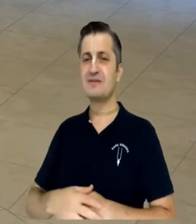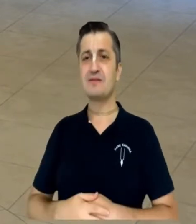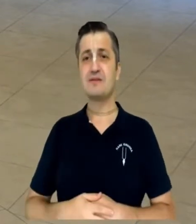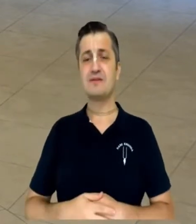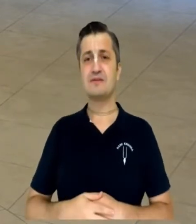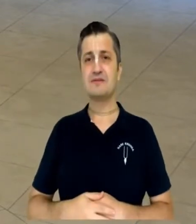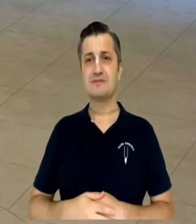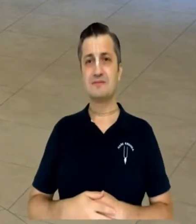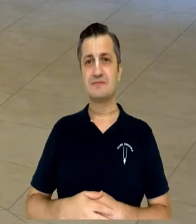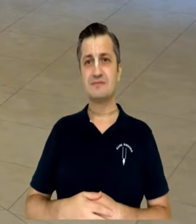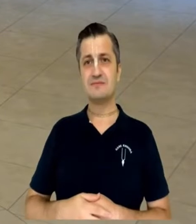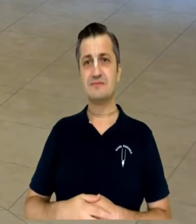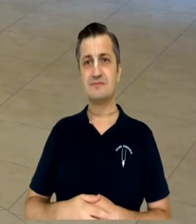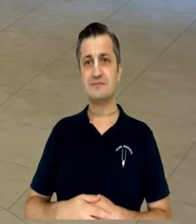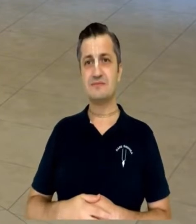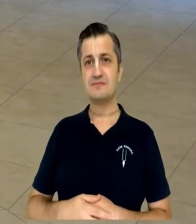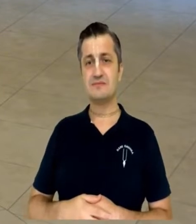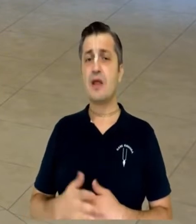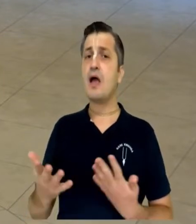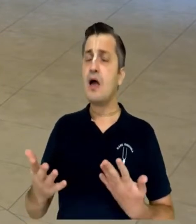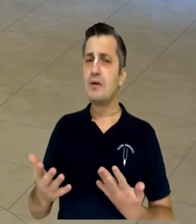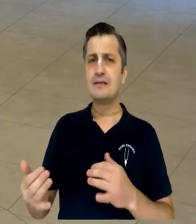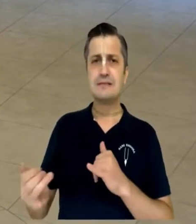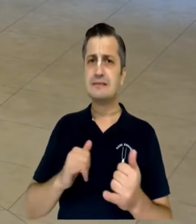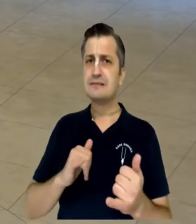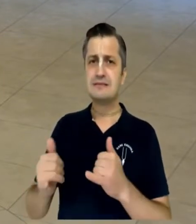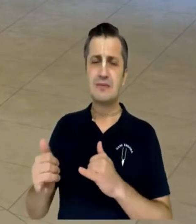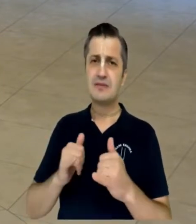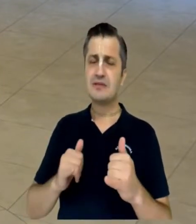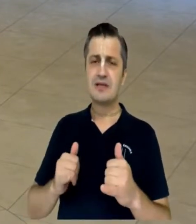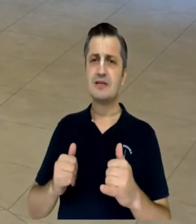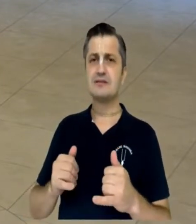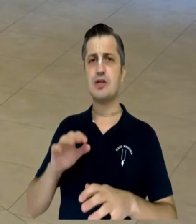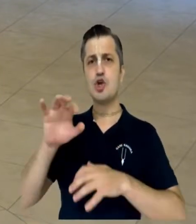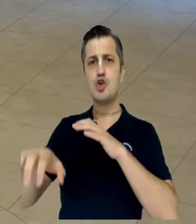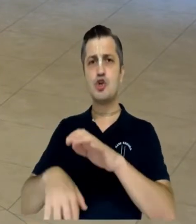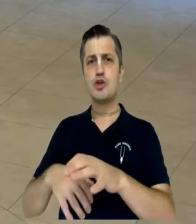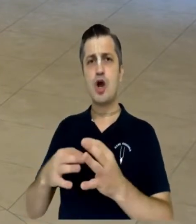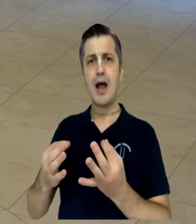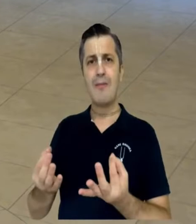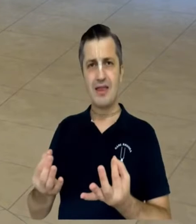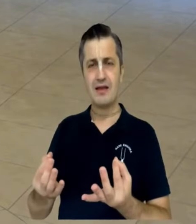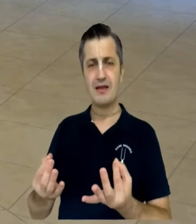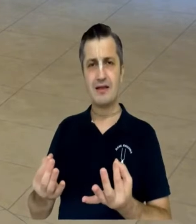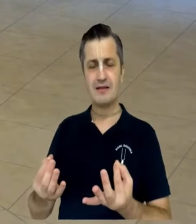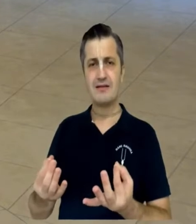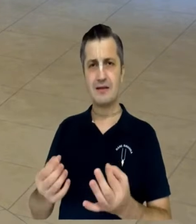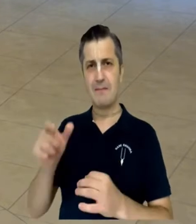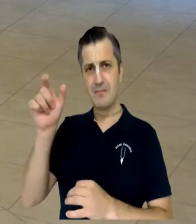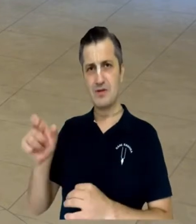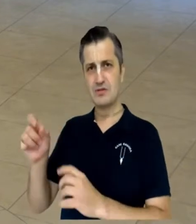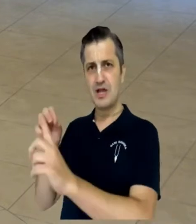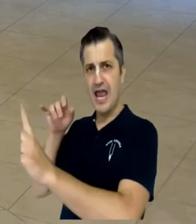facilitates certain seemingly mistakes in order to perform some leelas. But other than that, we're free from mistakes. Now, in the